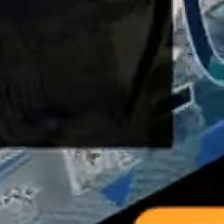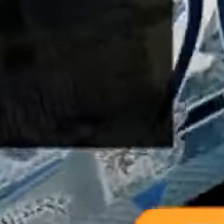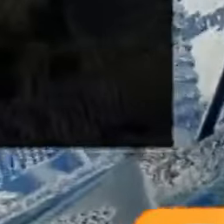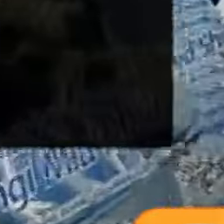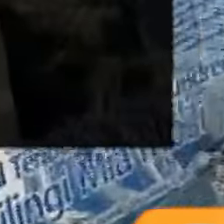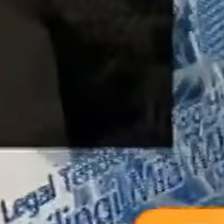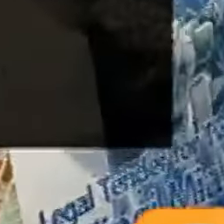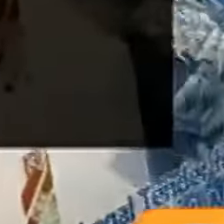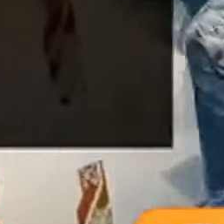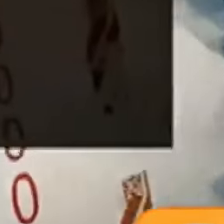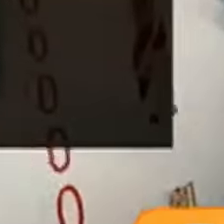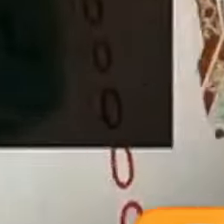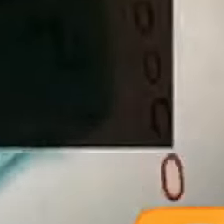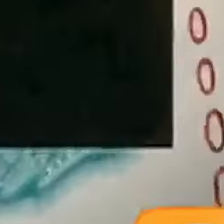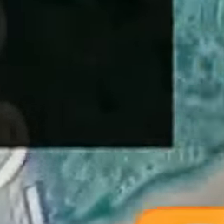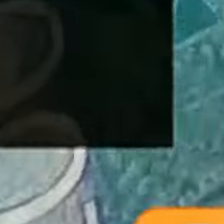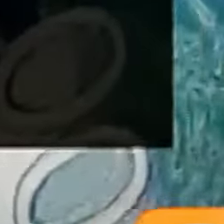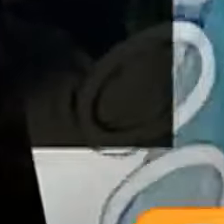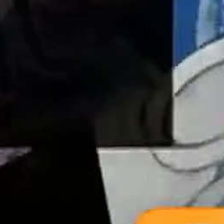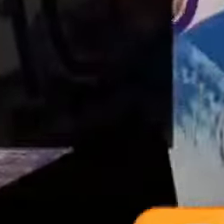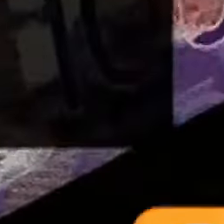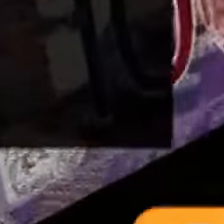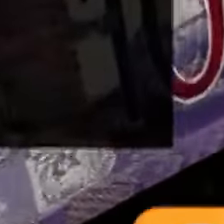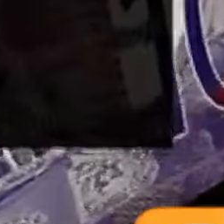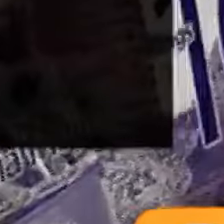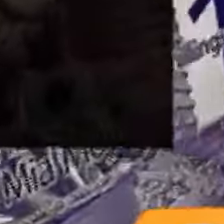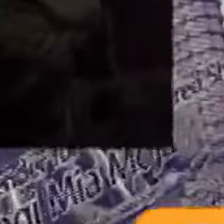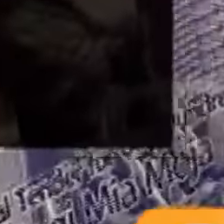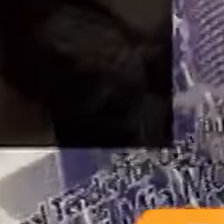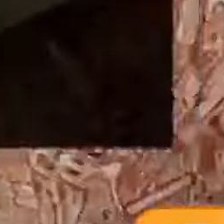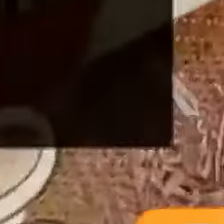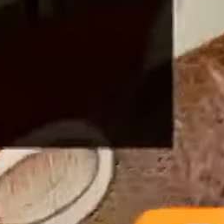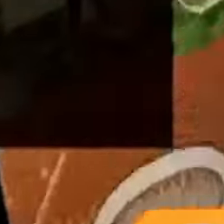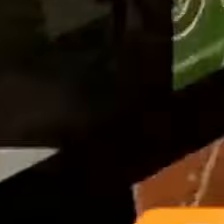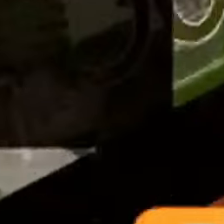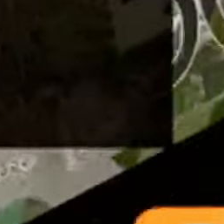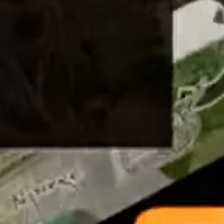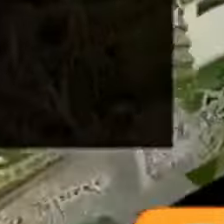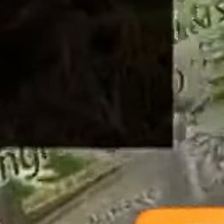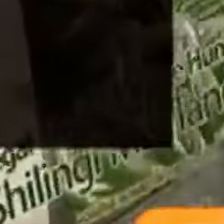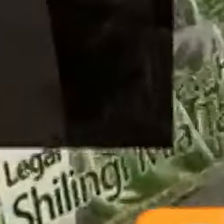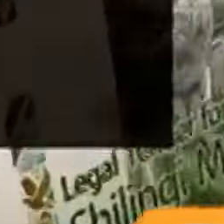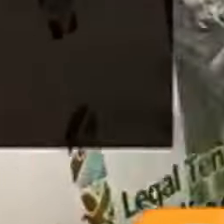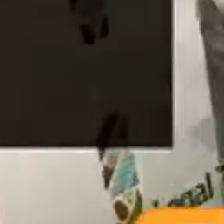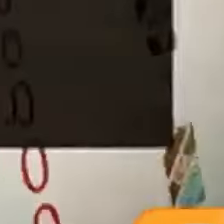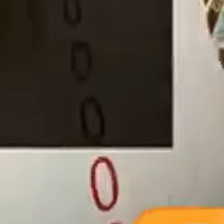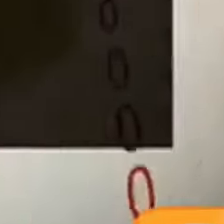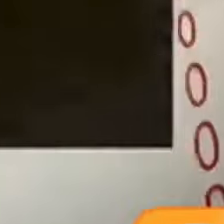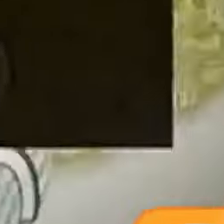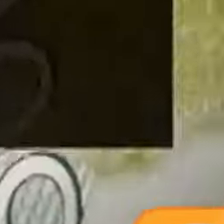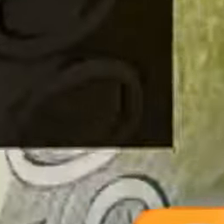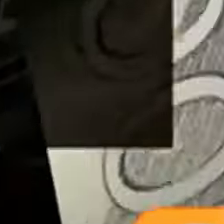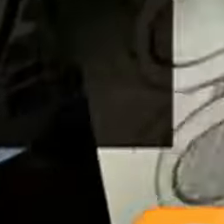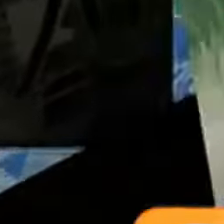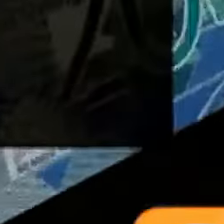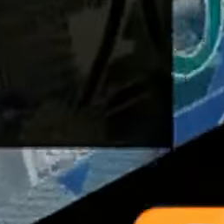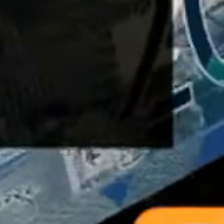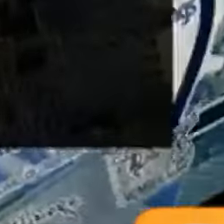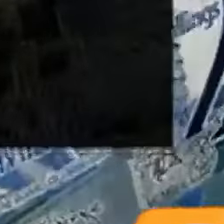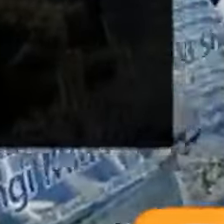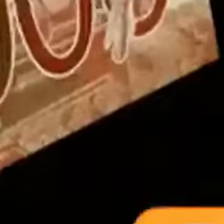sector through the mobile credit solution, with the disbursements accounting for 15.9% of the lender's total loan